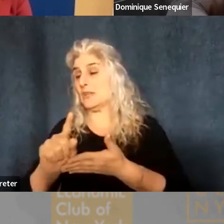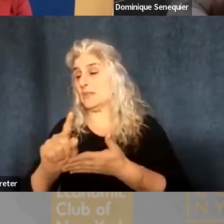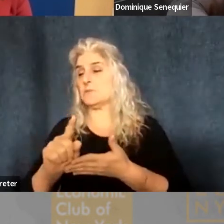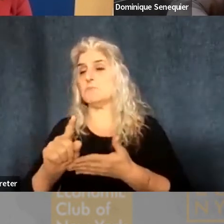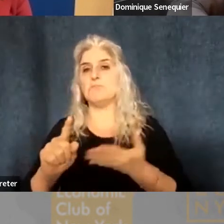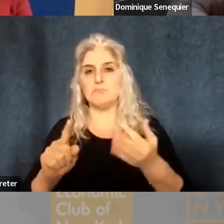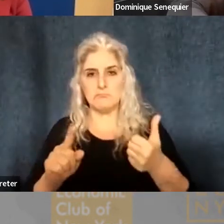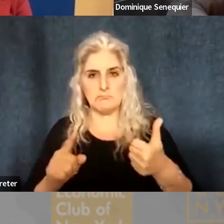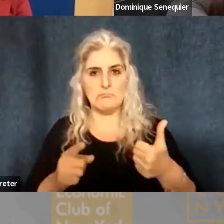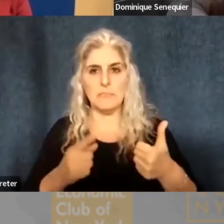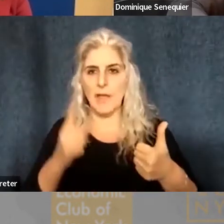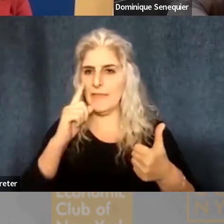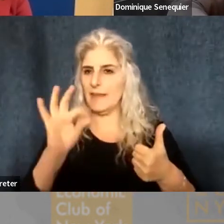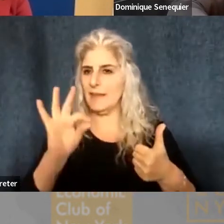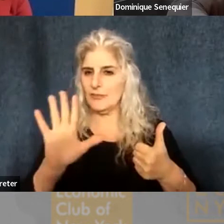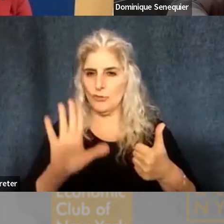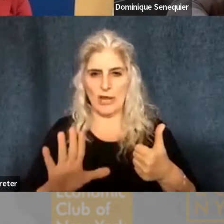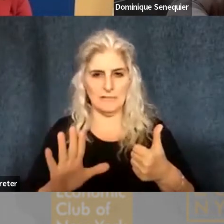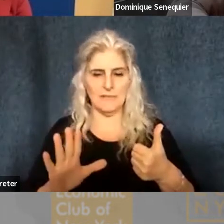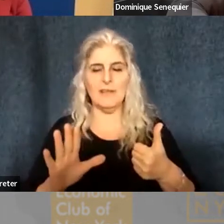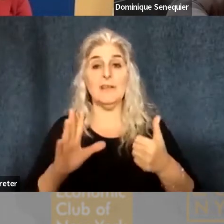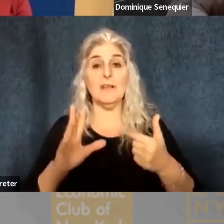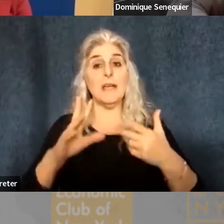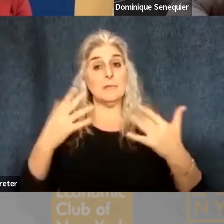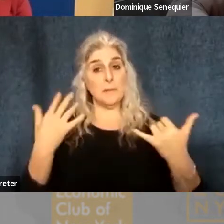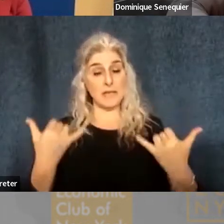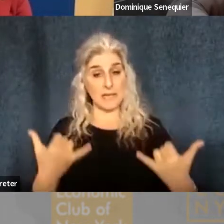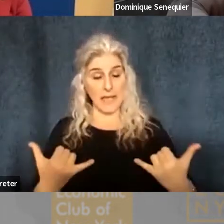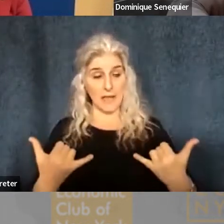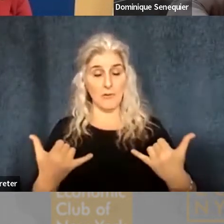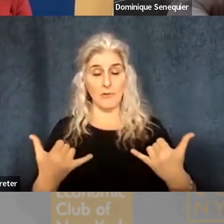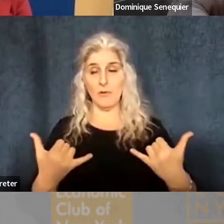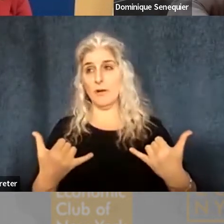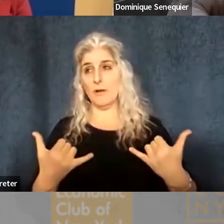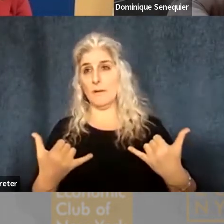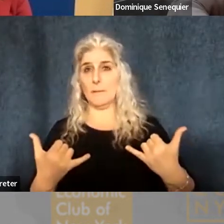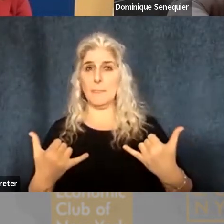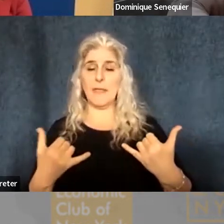good. This is good. Now, when you have couples,